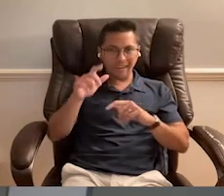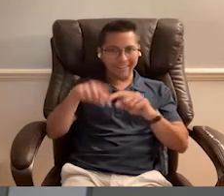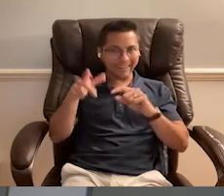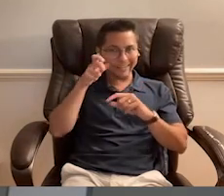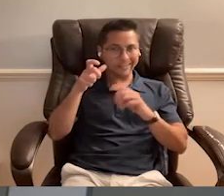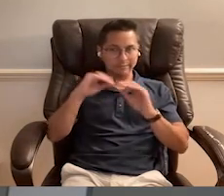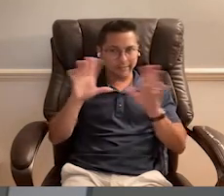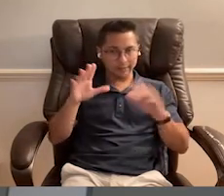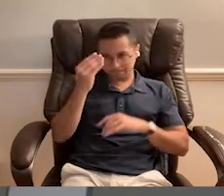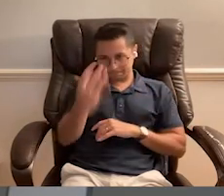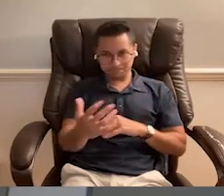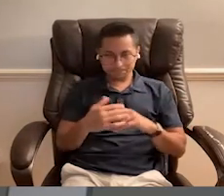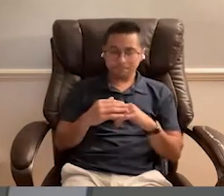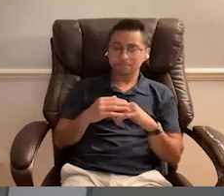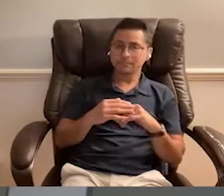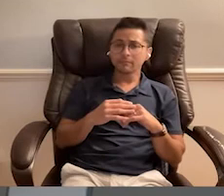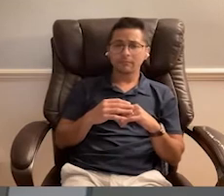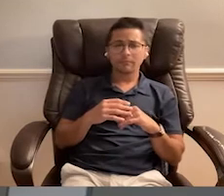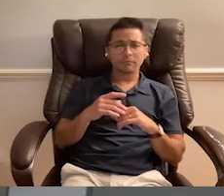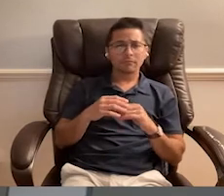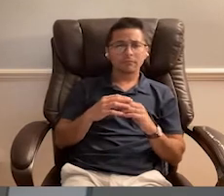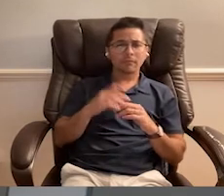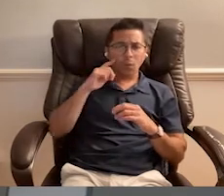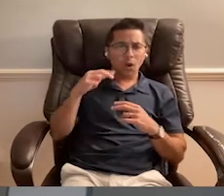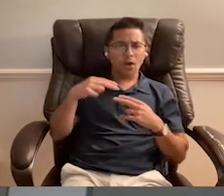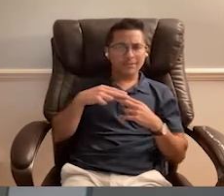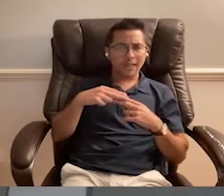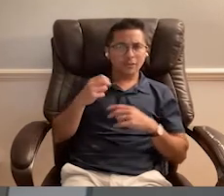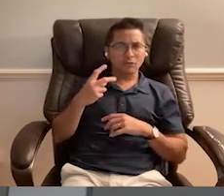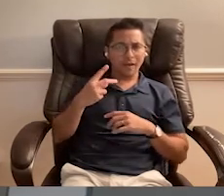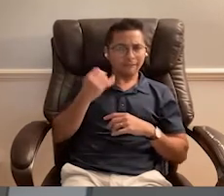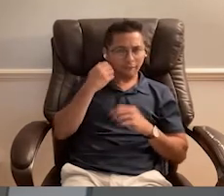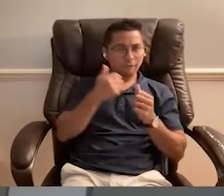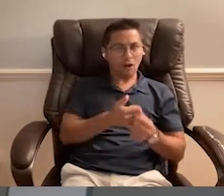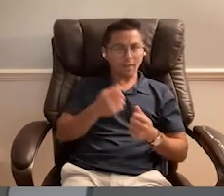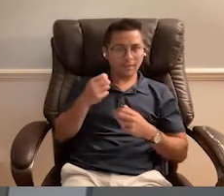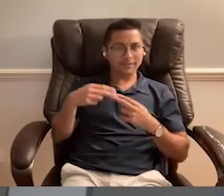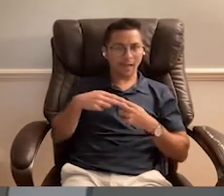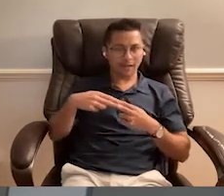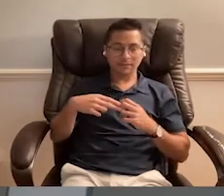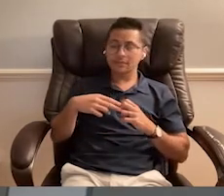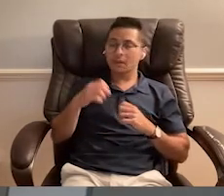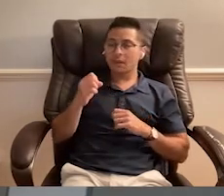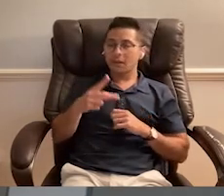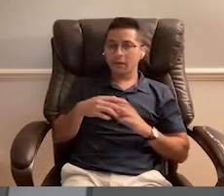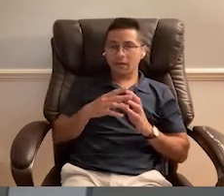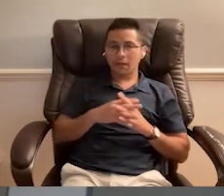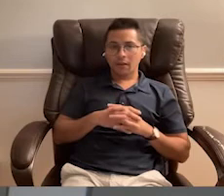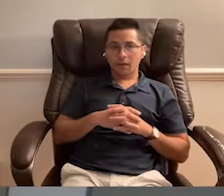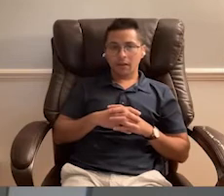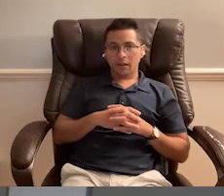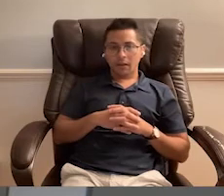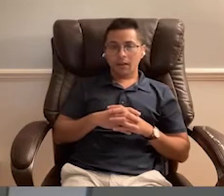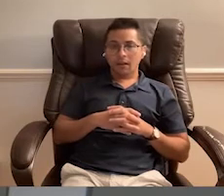Right. Thank you. Okay, so I think we're on the next step of the. We're on slide 12, if you're following the